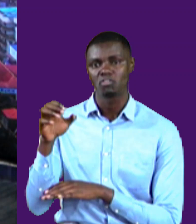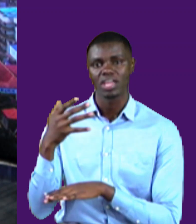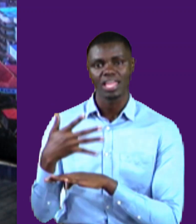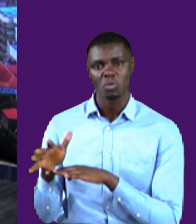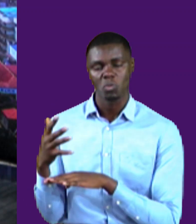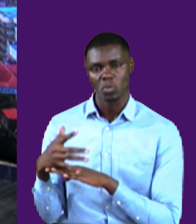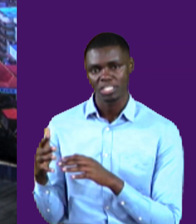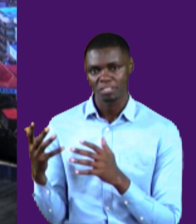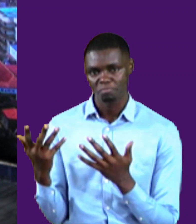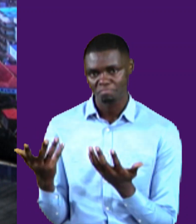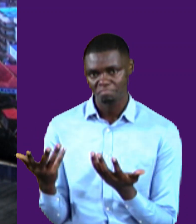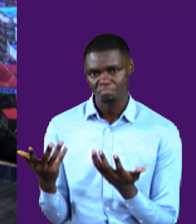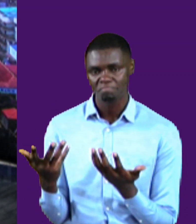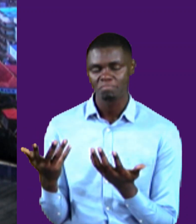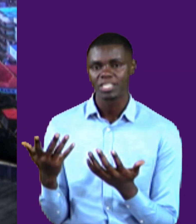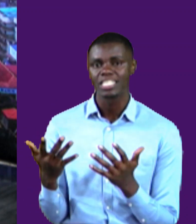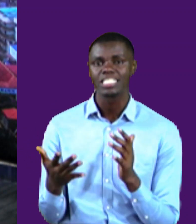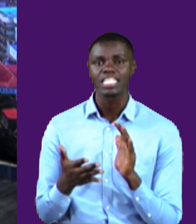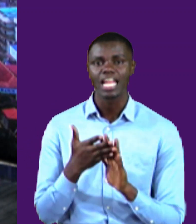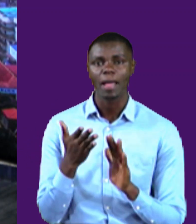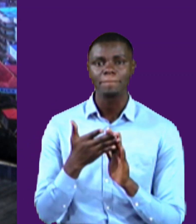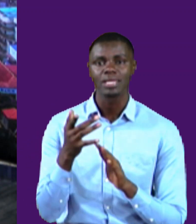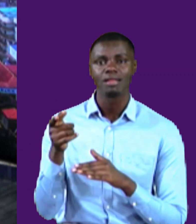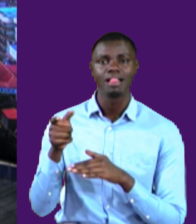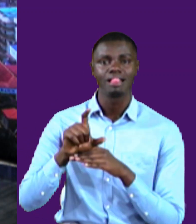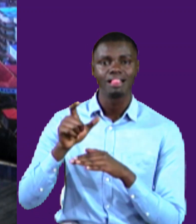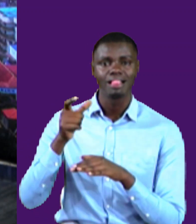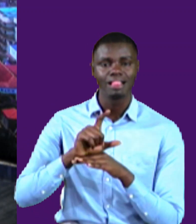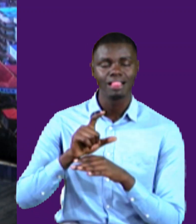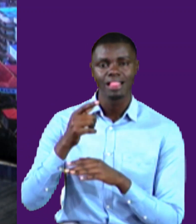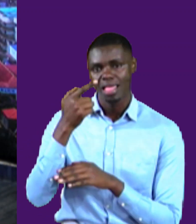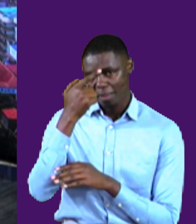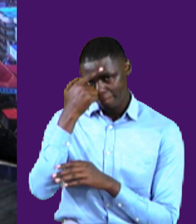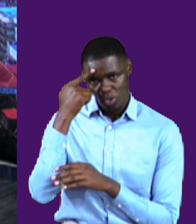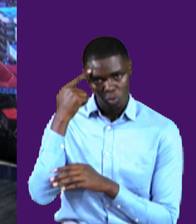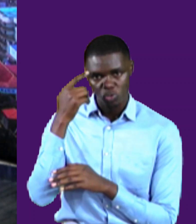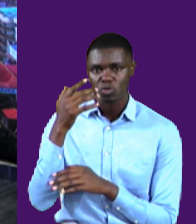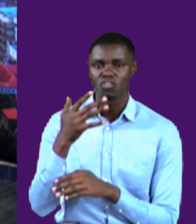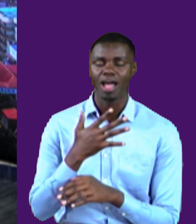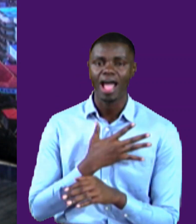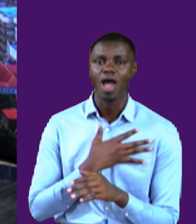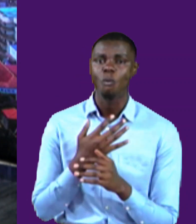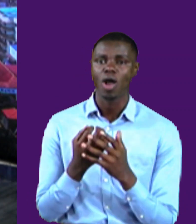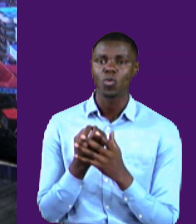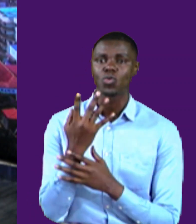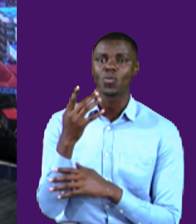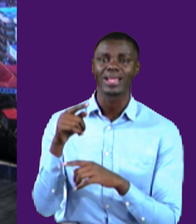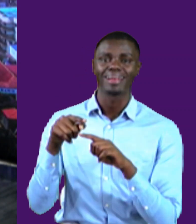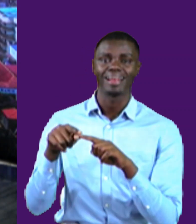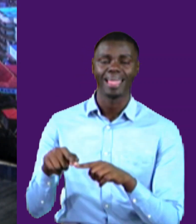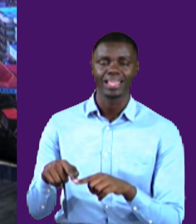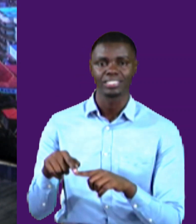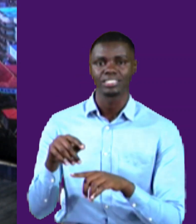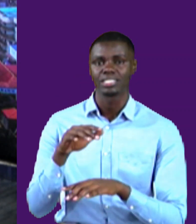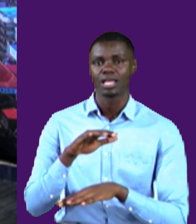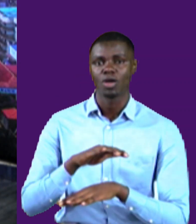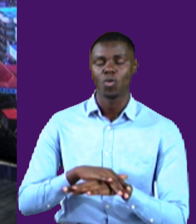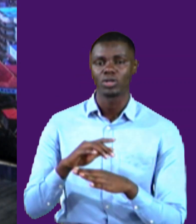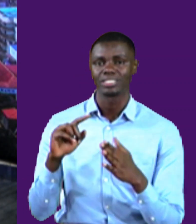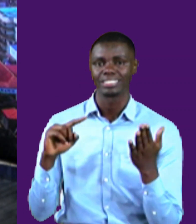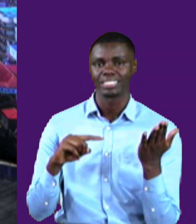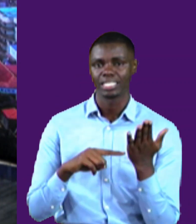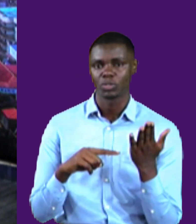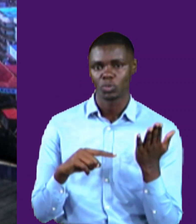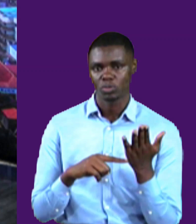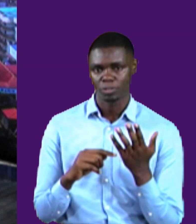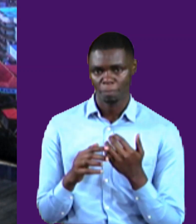lies in its rapid increase due to our growing reliance in